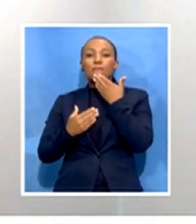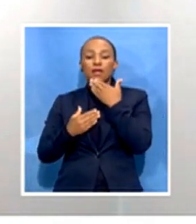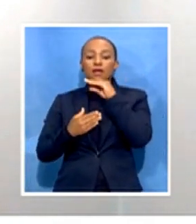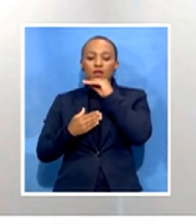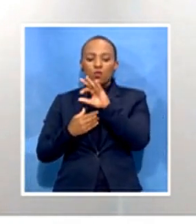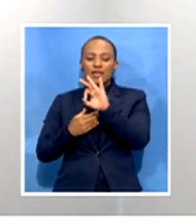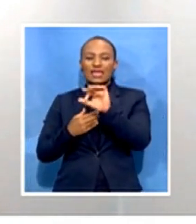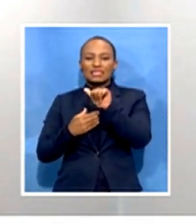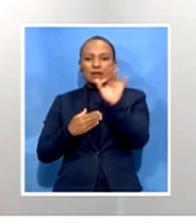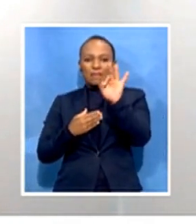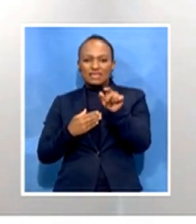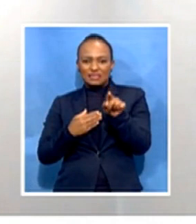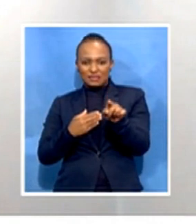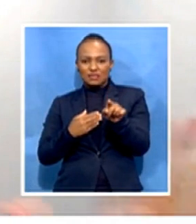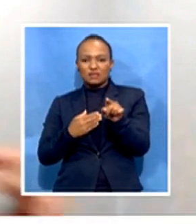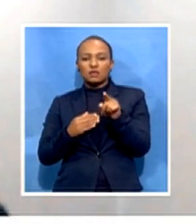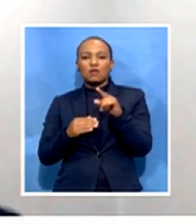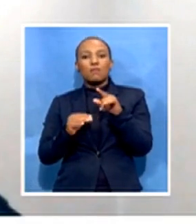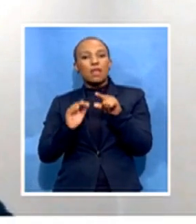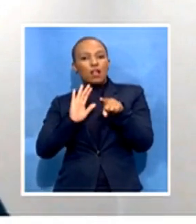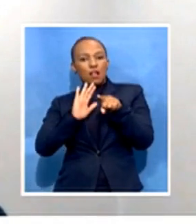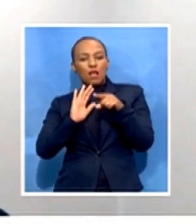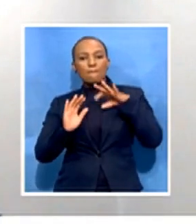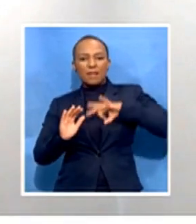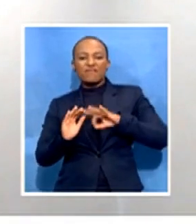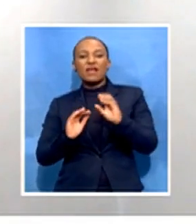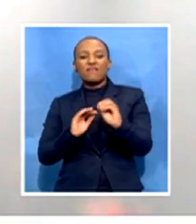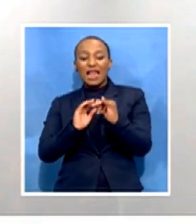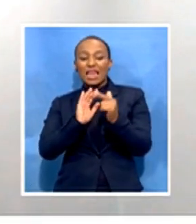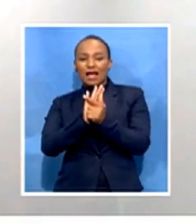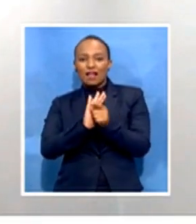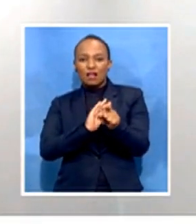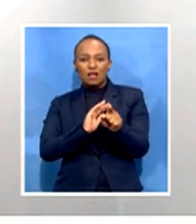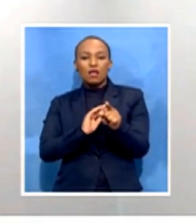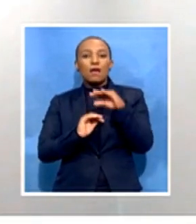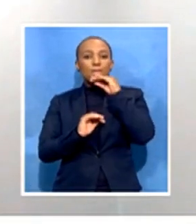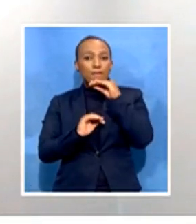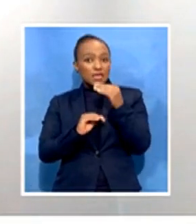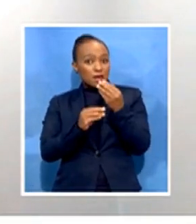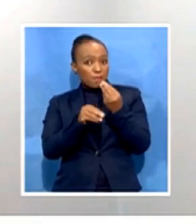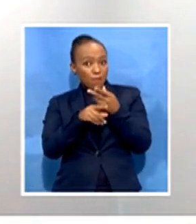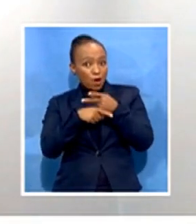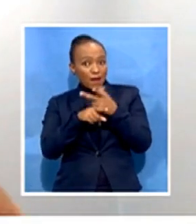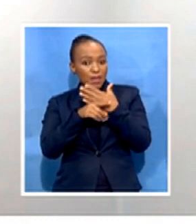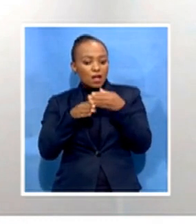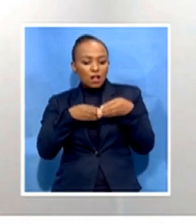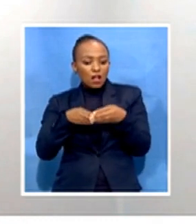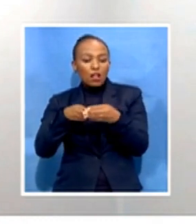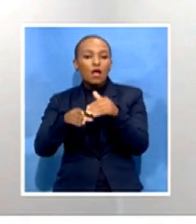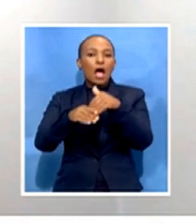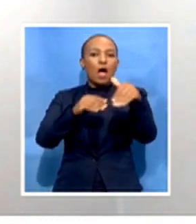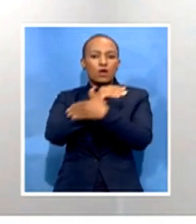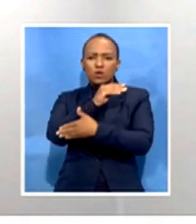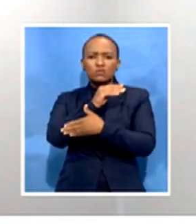the legal competitors. And these products never leave our shores, and they get sold in the market. And you've